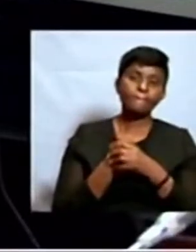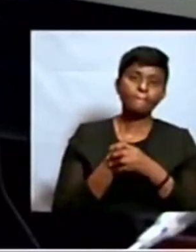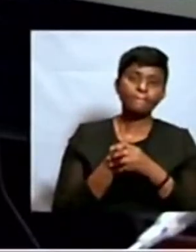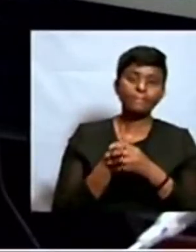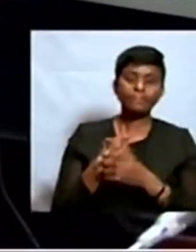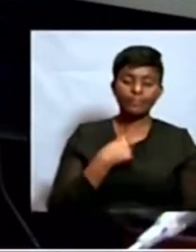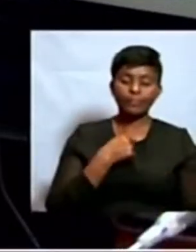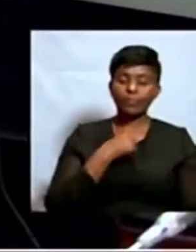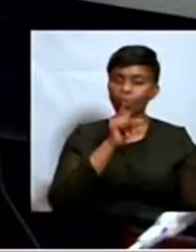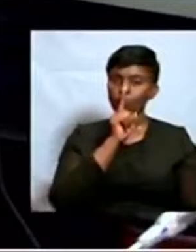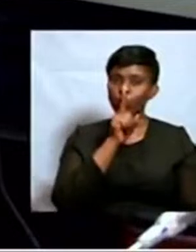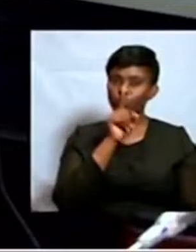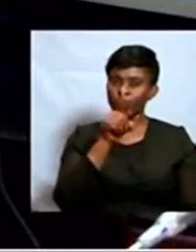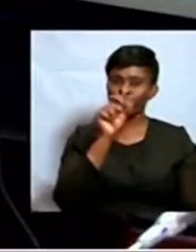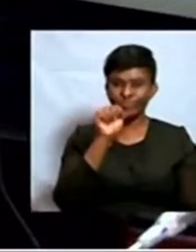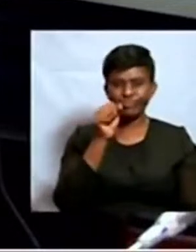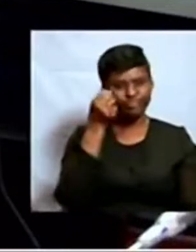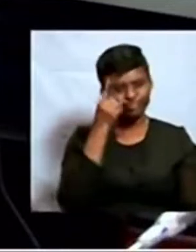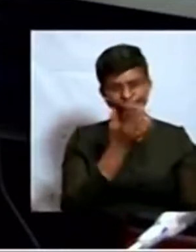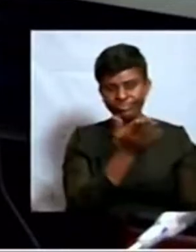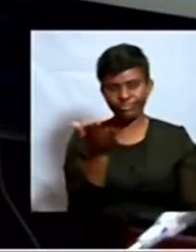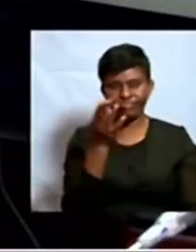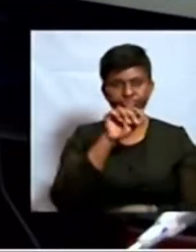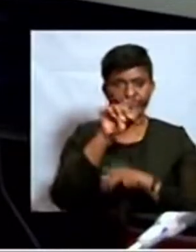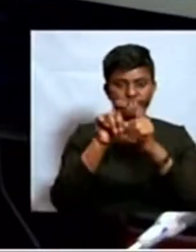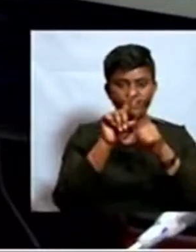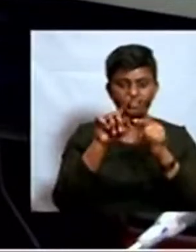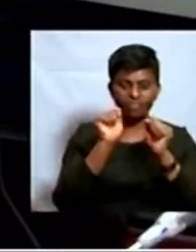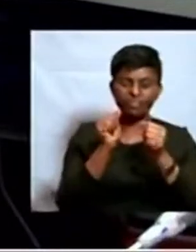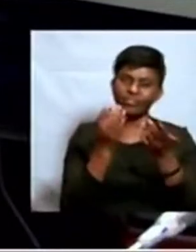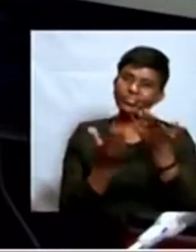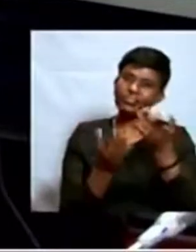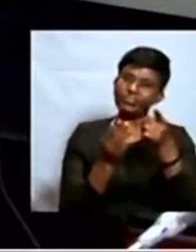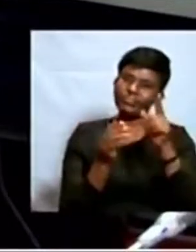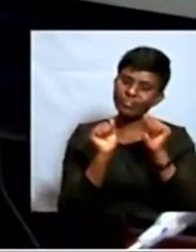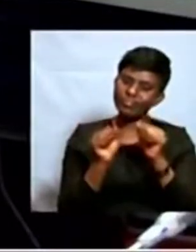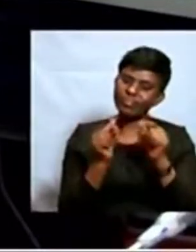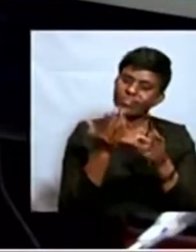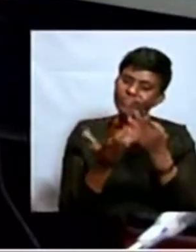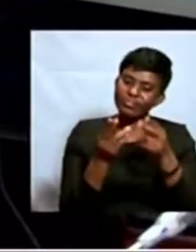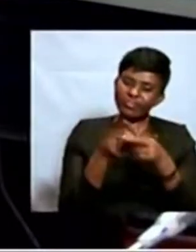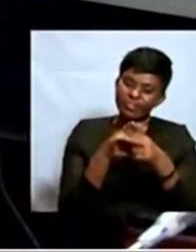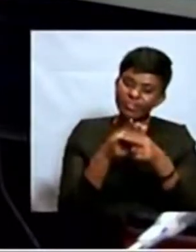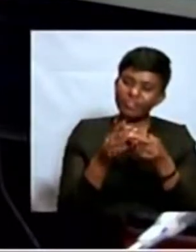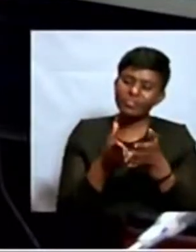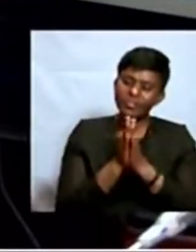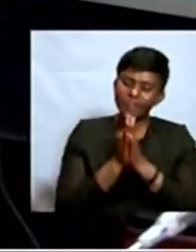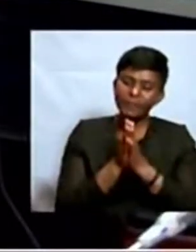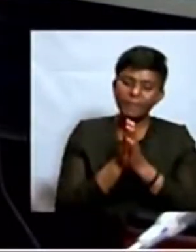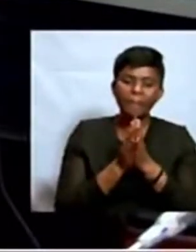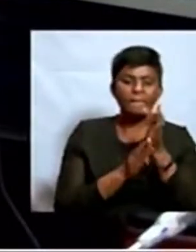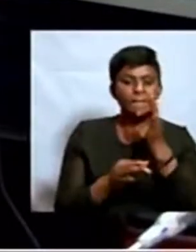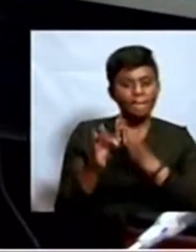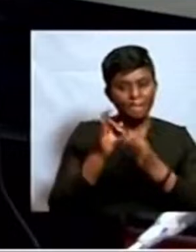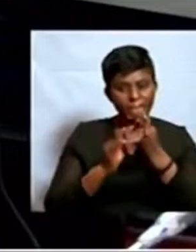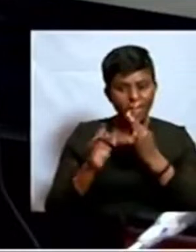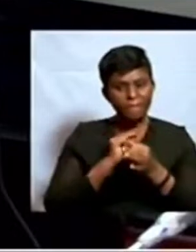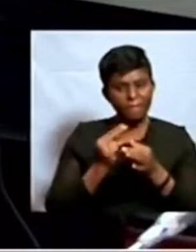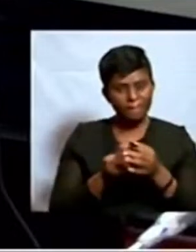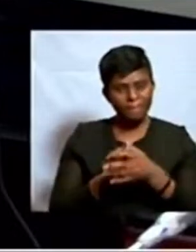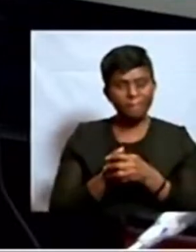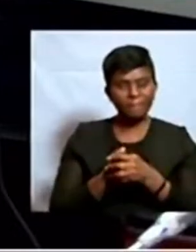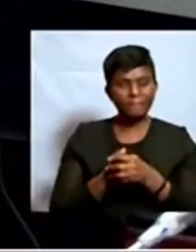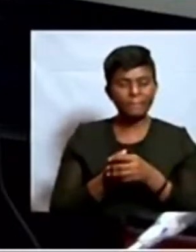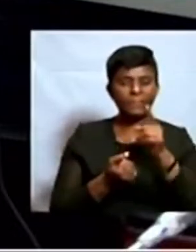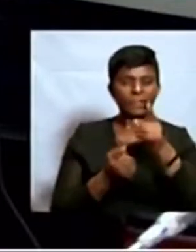I'm sure you can understand those questions. So perhaps you can briefly highlight to us